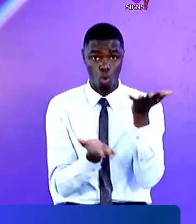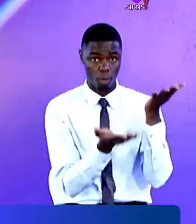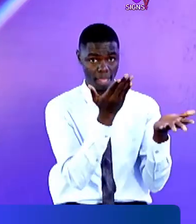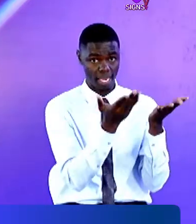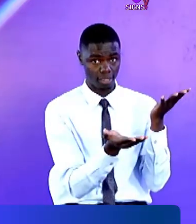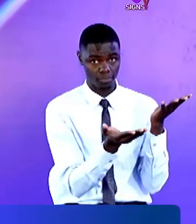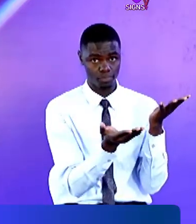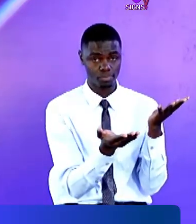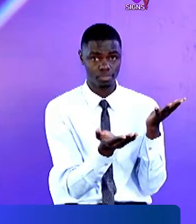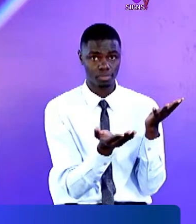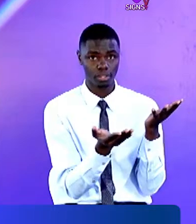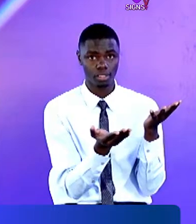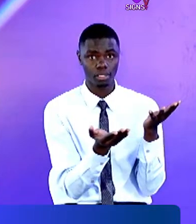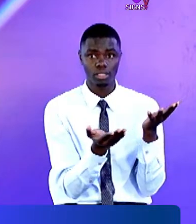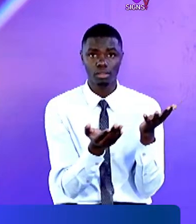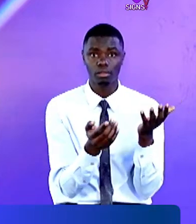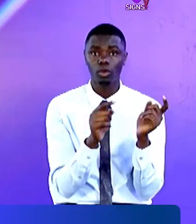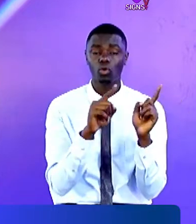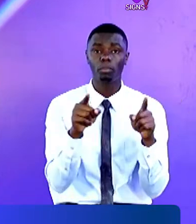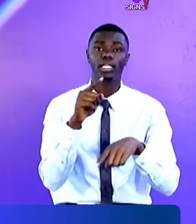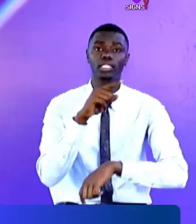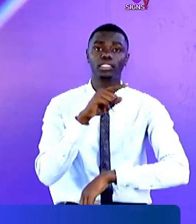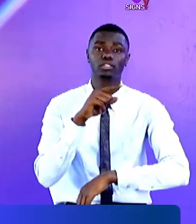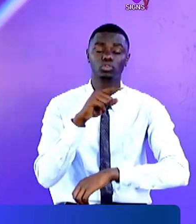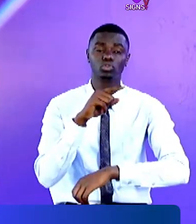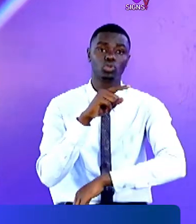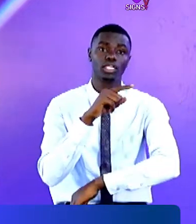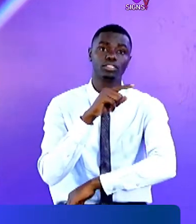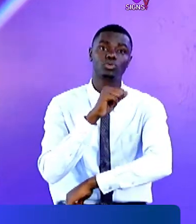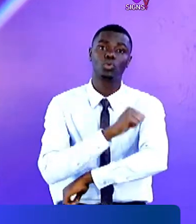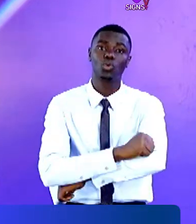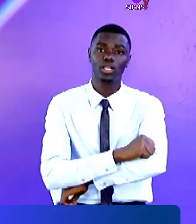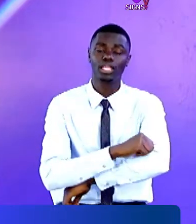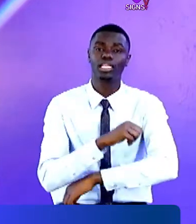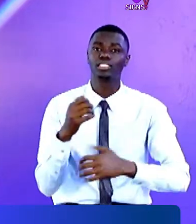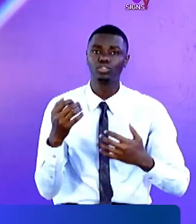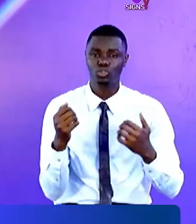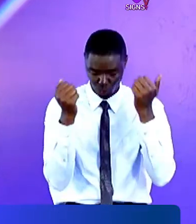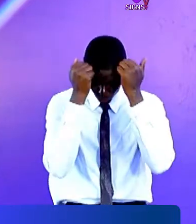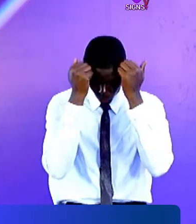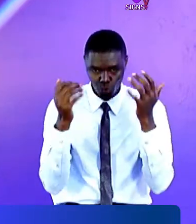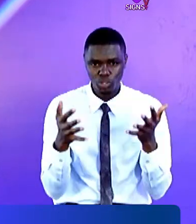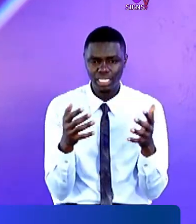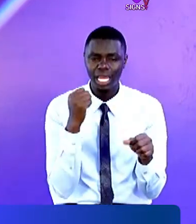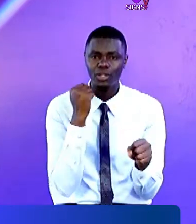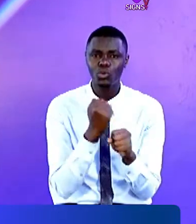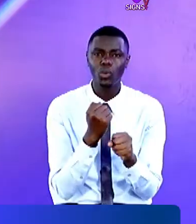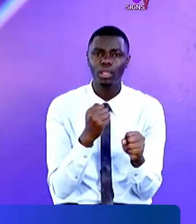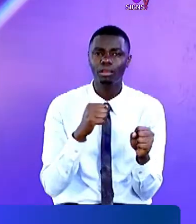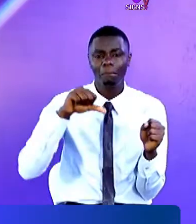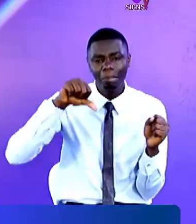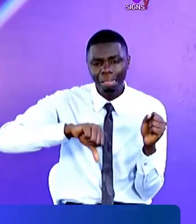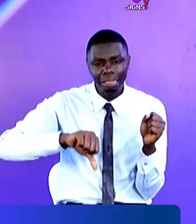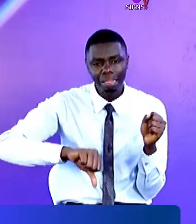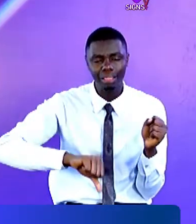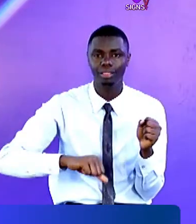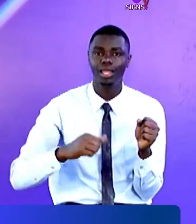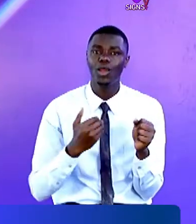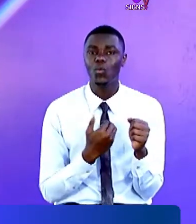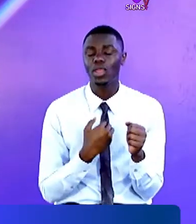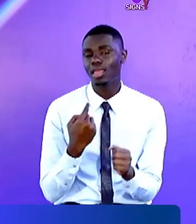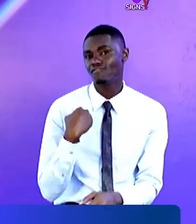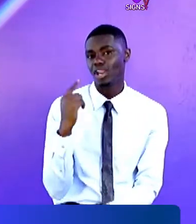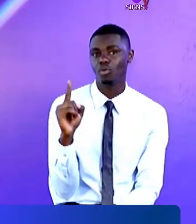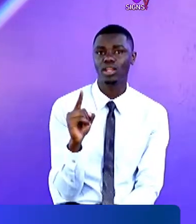example, if you go to a school that children are doing very badly, at least there's a child who is number one. Even